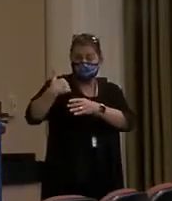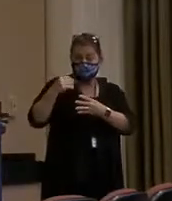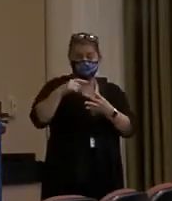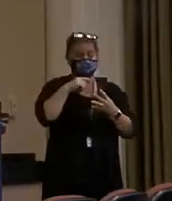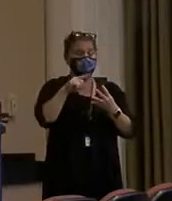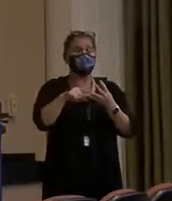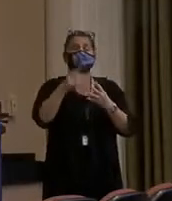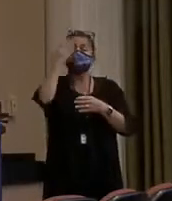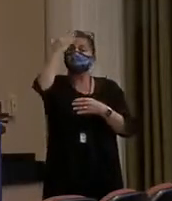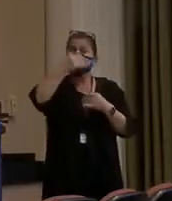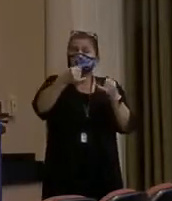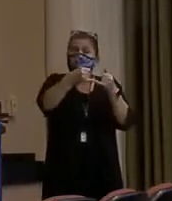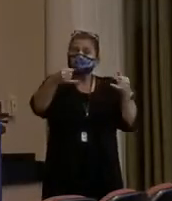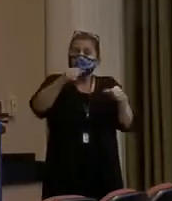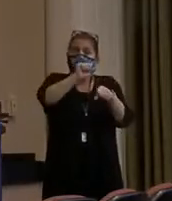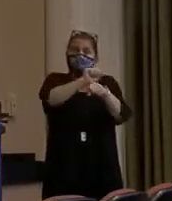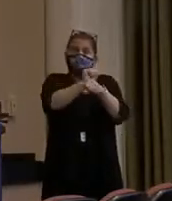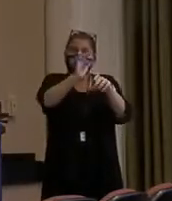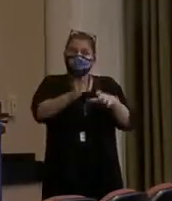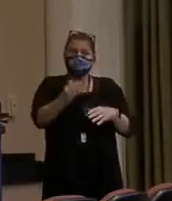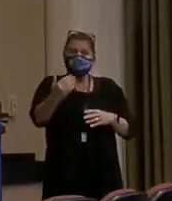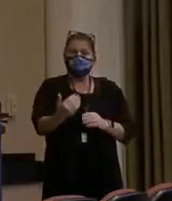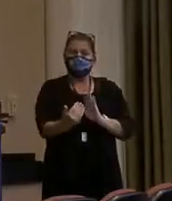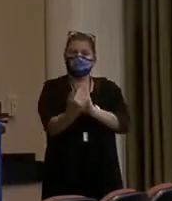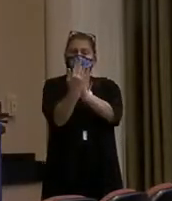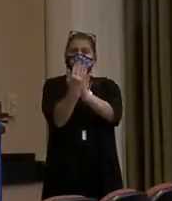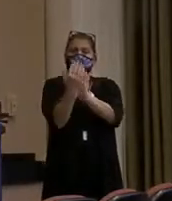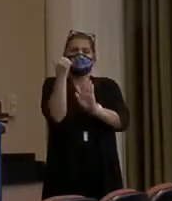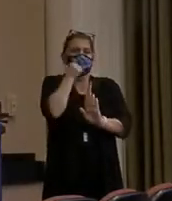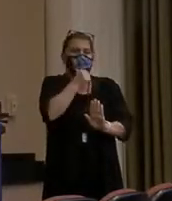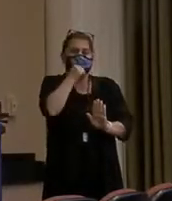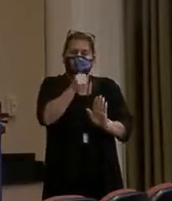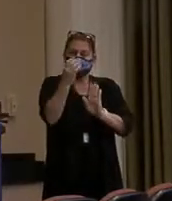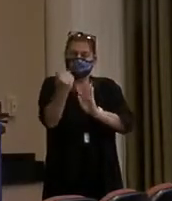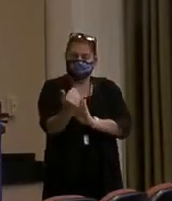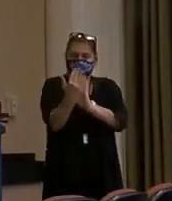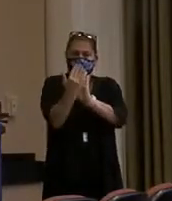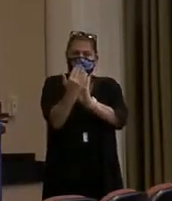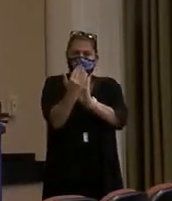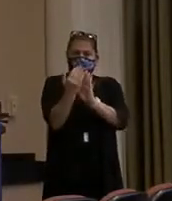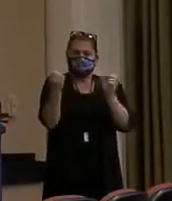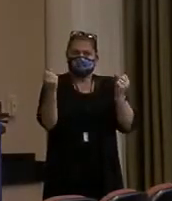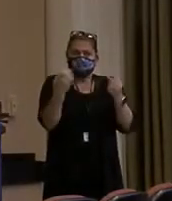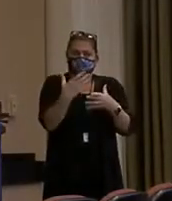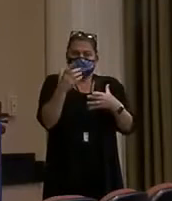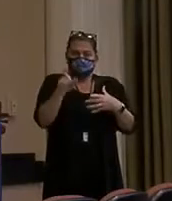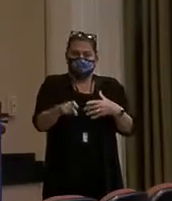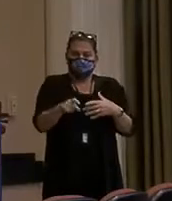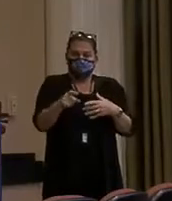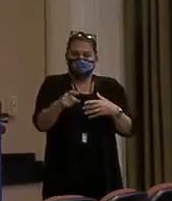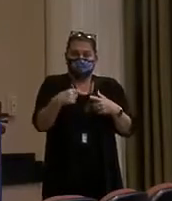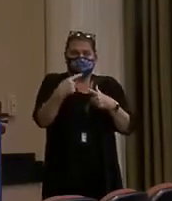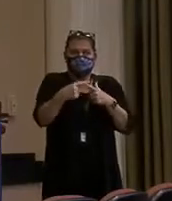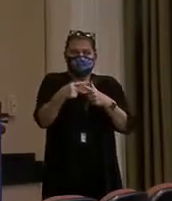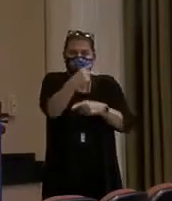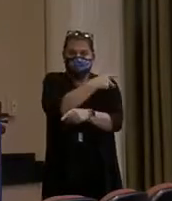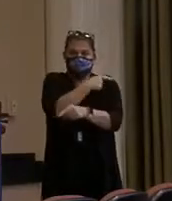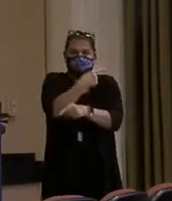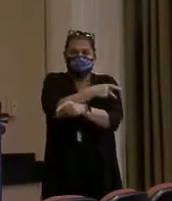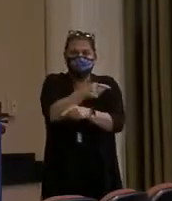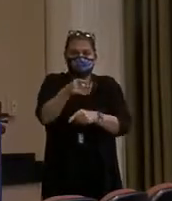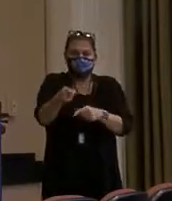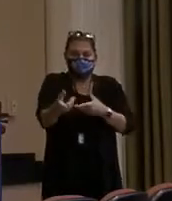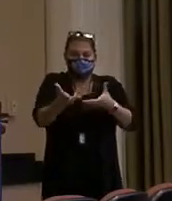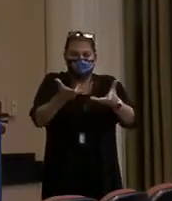so frontline workers were faced every day with the fear that the next patient that came